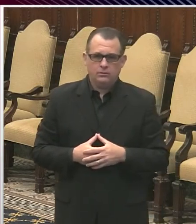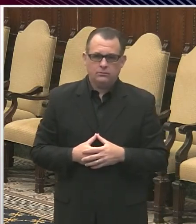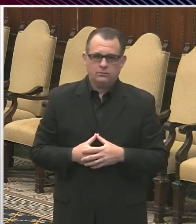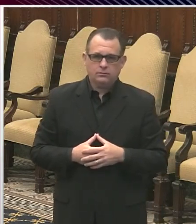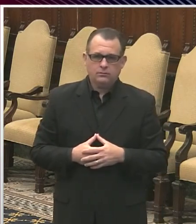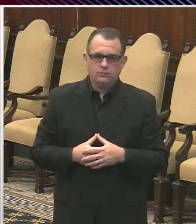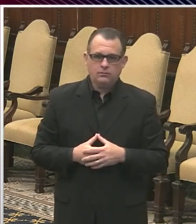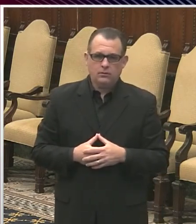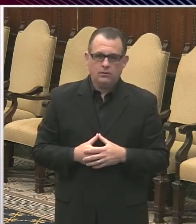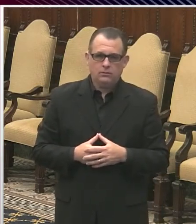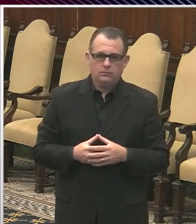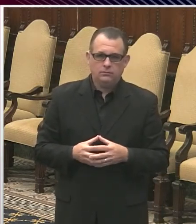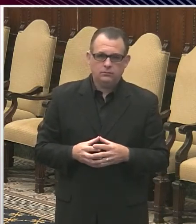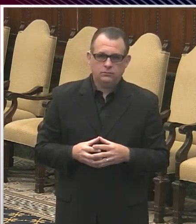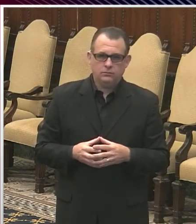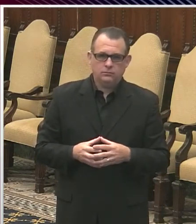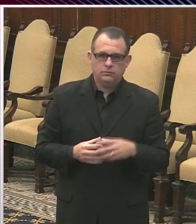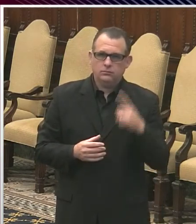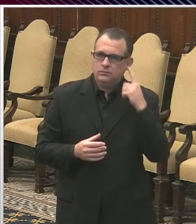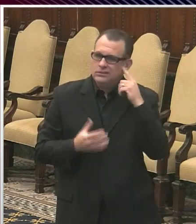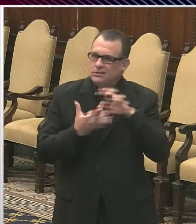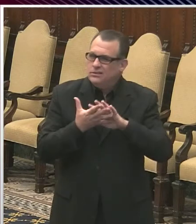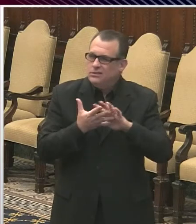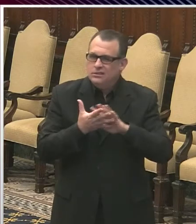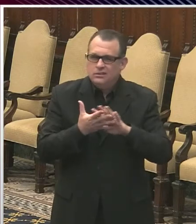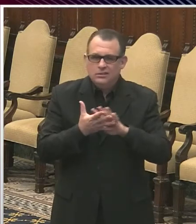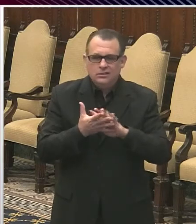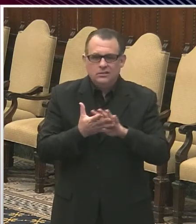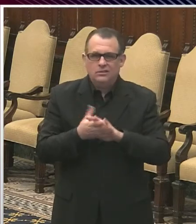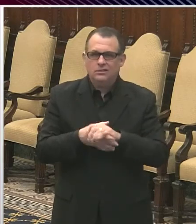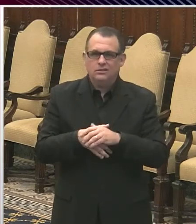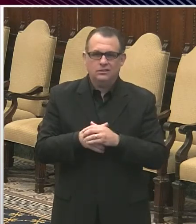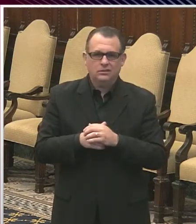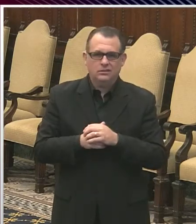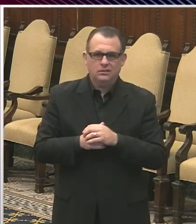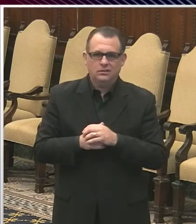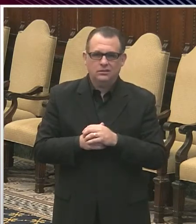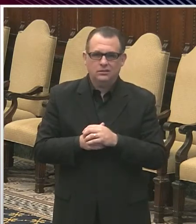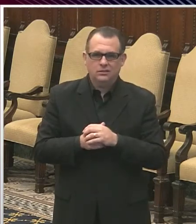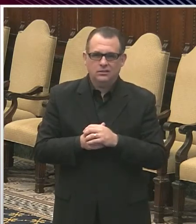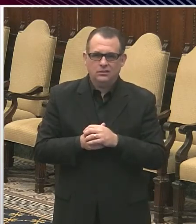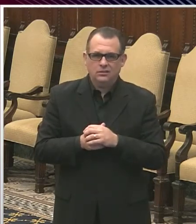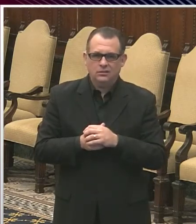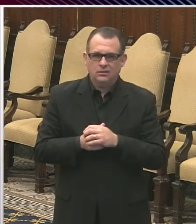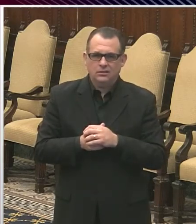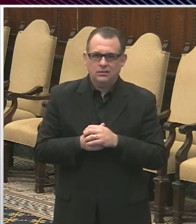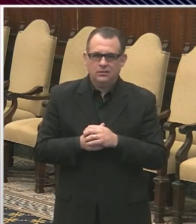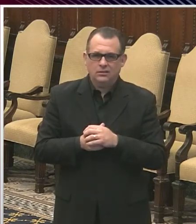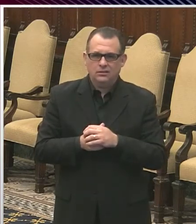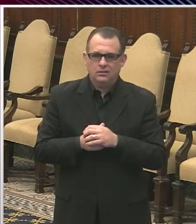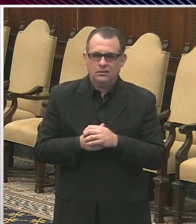our sanitation workers are pretty exhausted. Is there a plan in place to hire more?